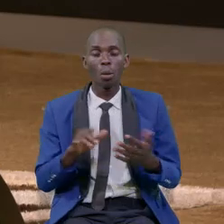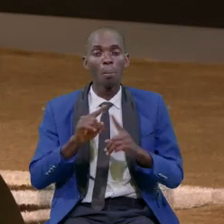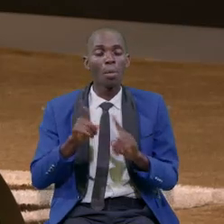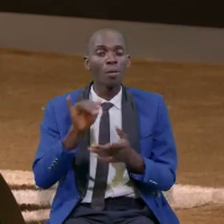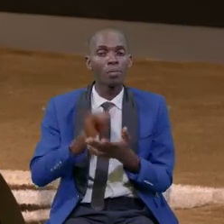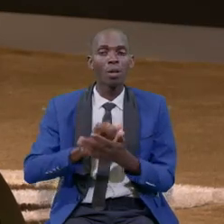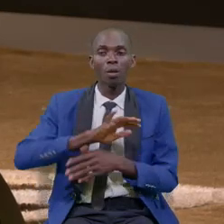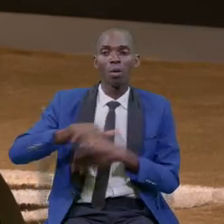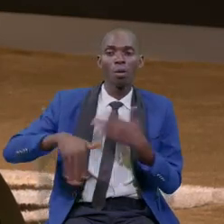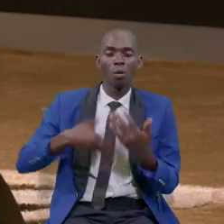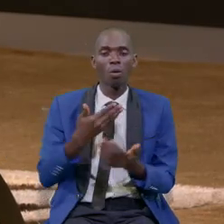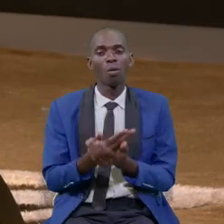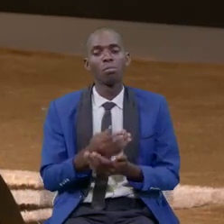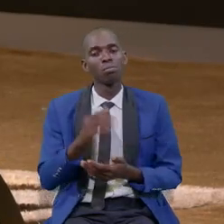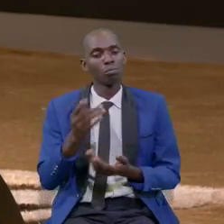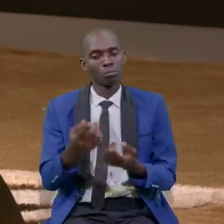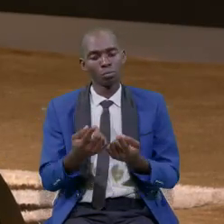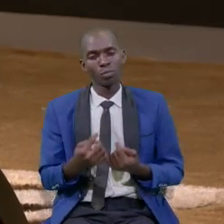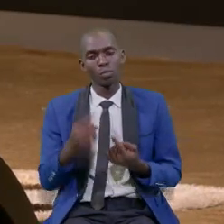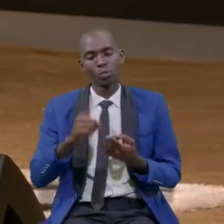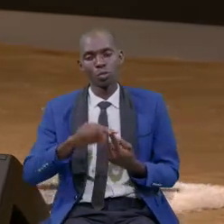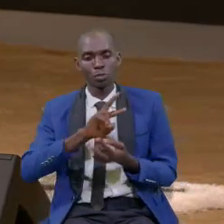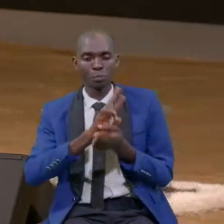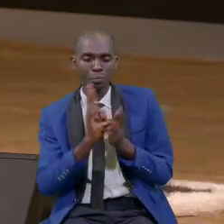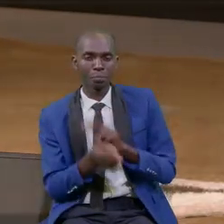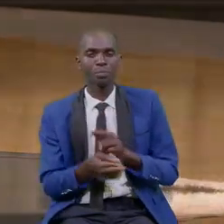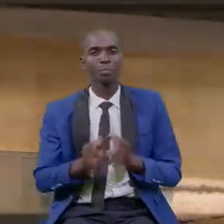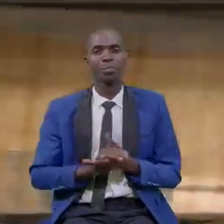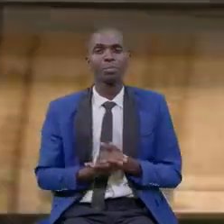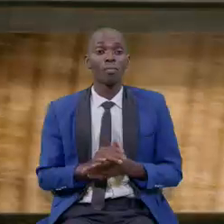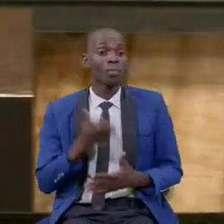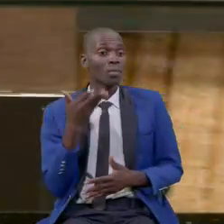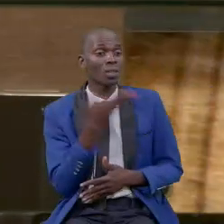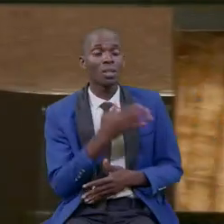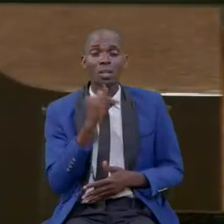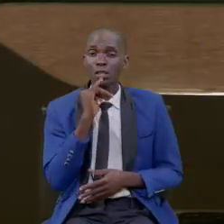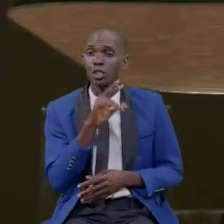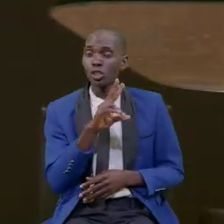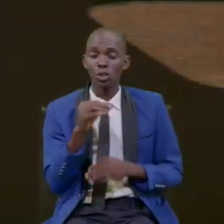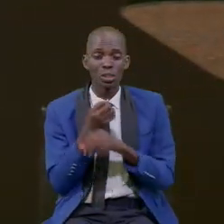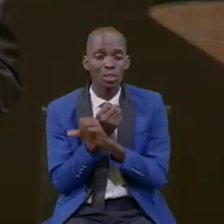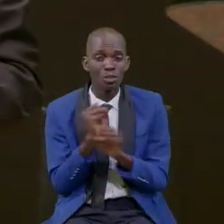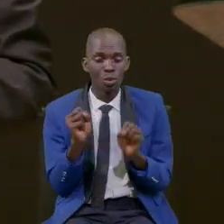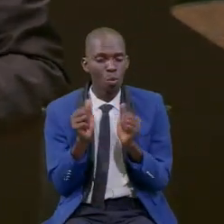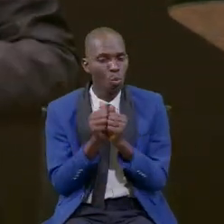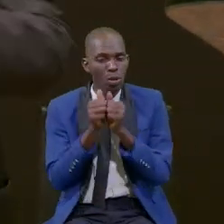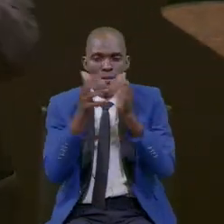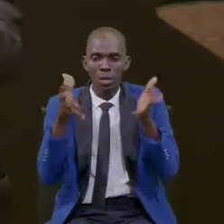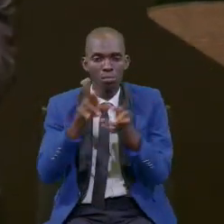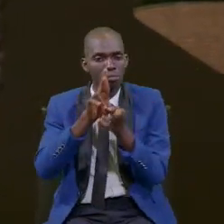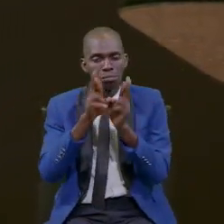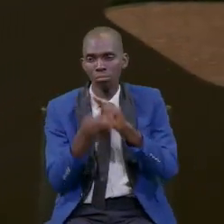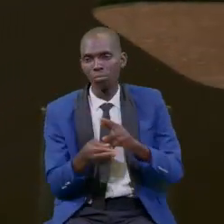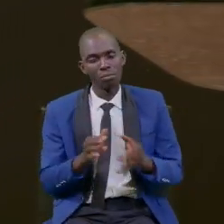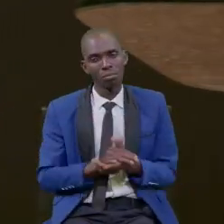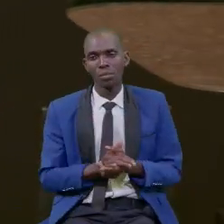all shall come to repentance. There's no salvation without repentance. Just